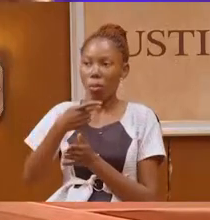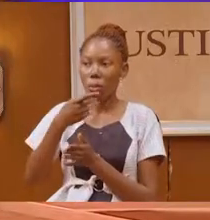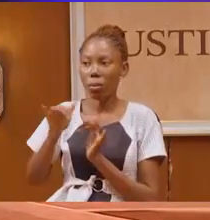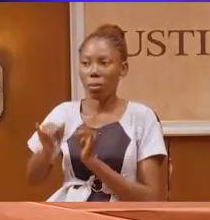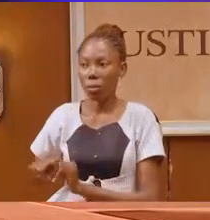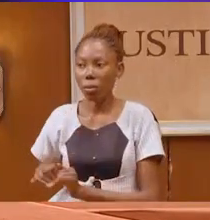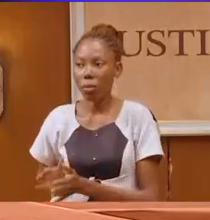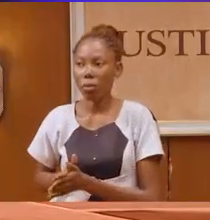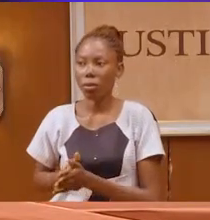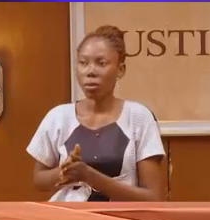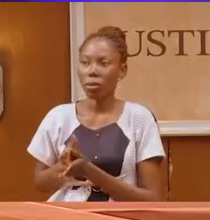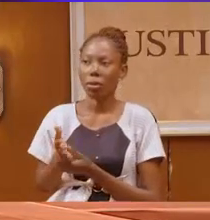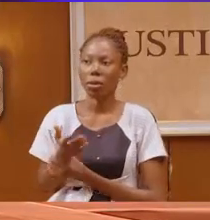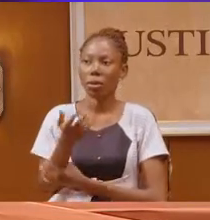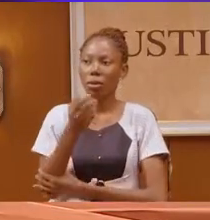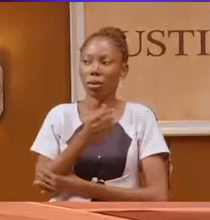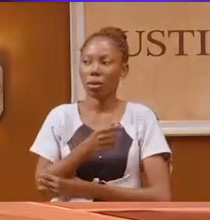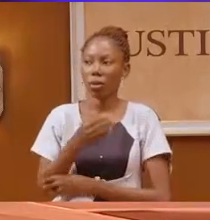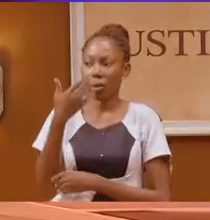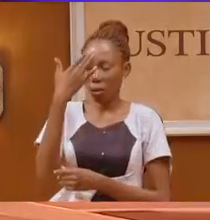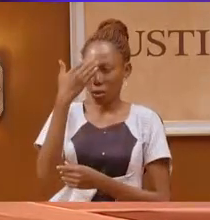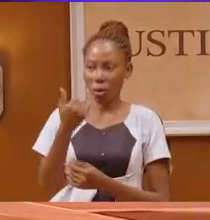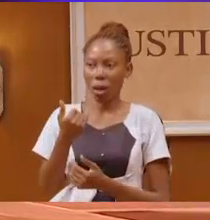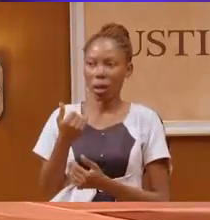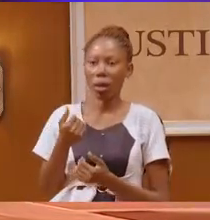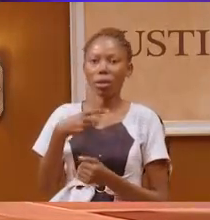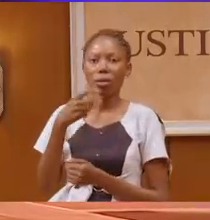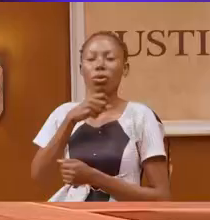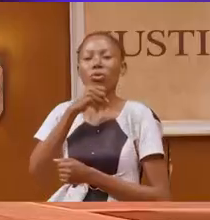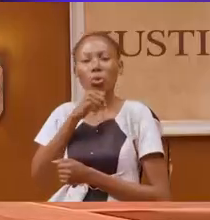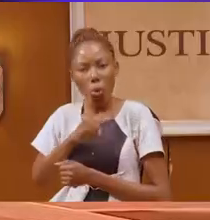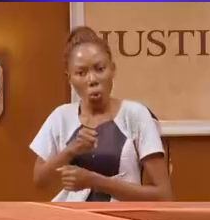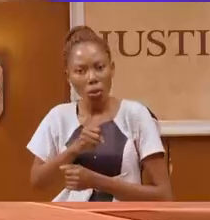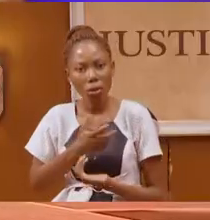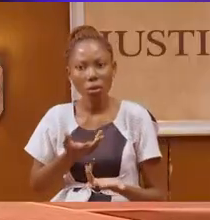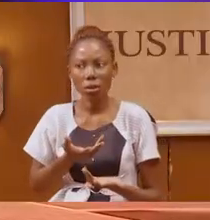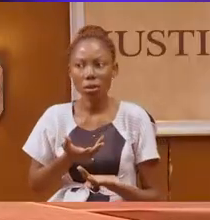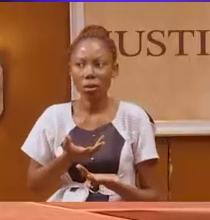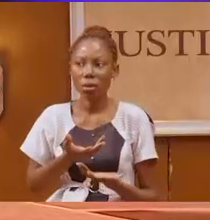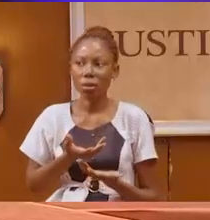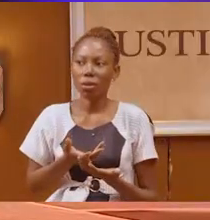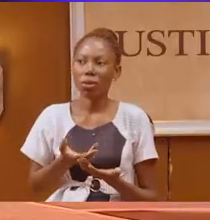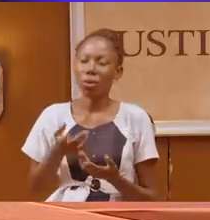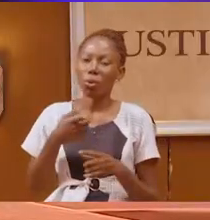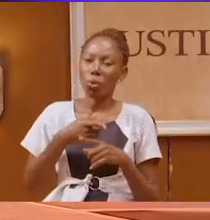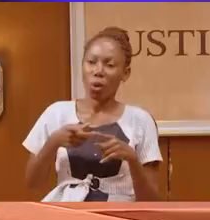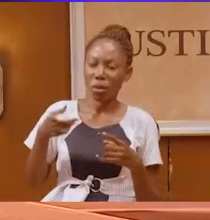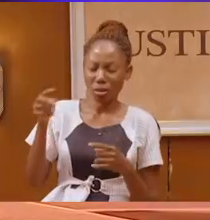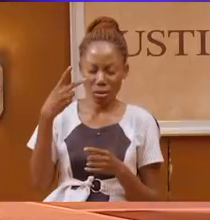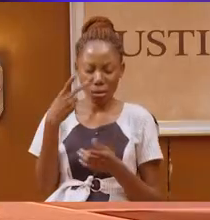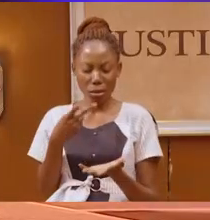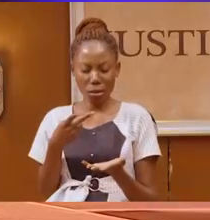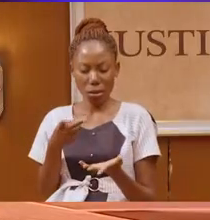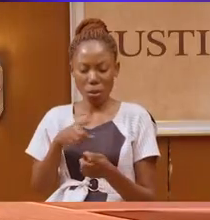trying to have them as the only family because they are older enough. But what I began to